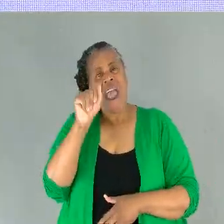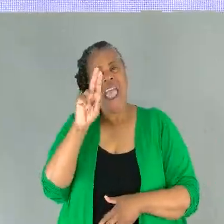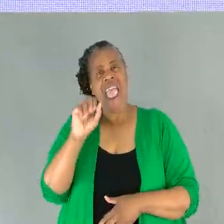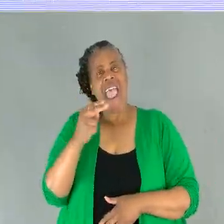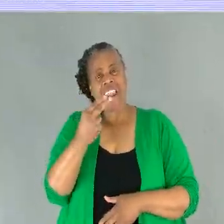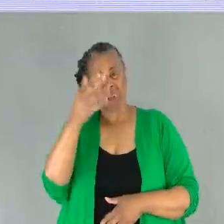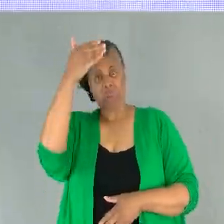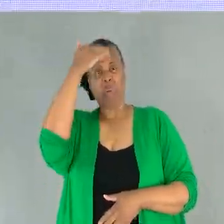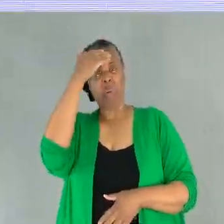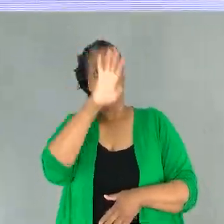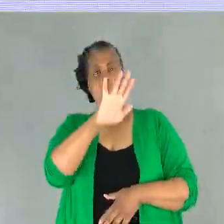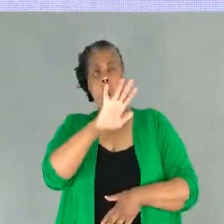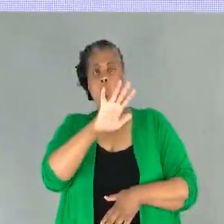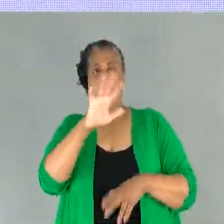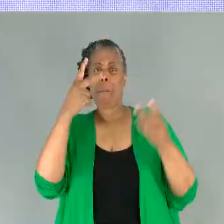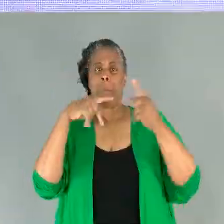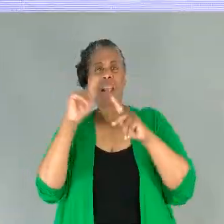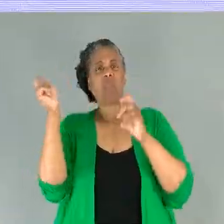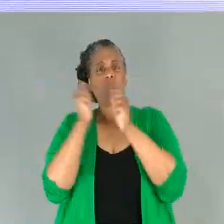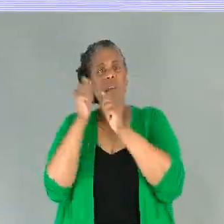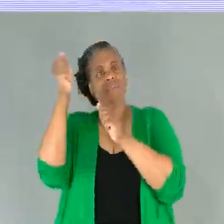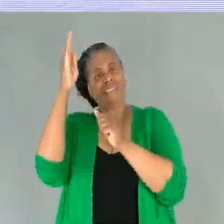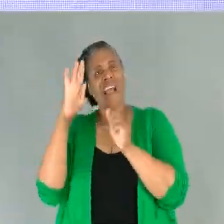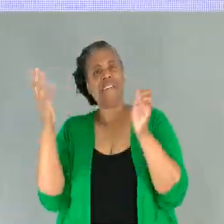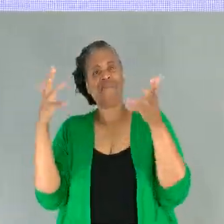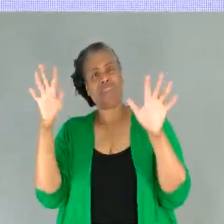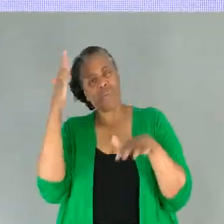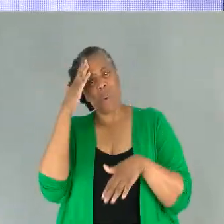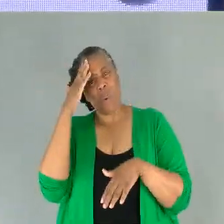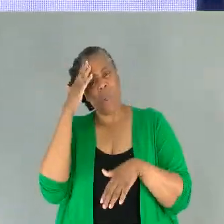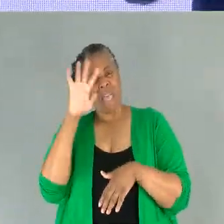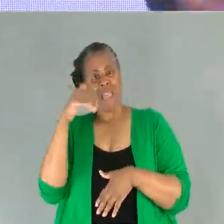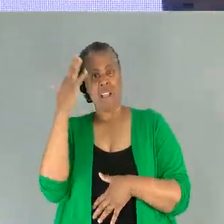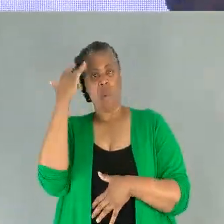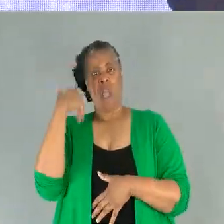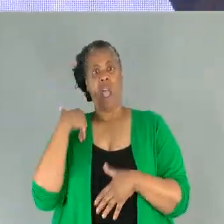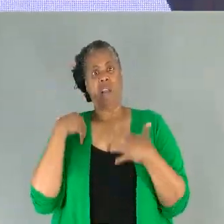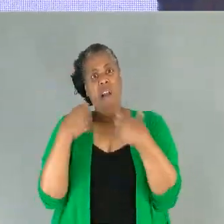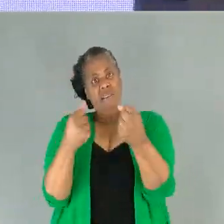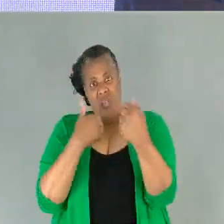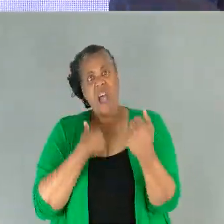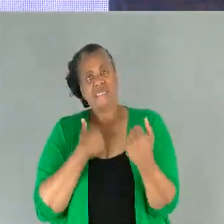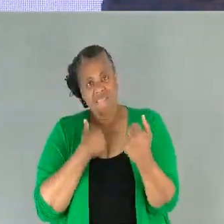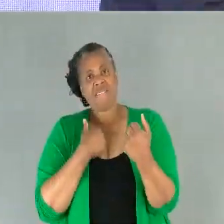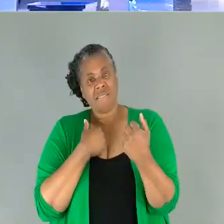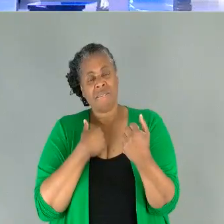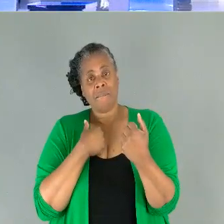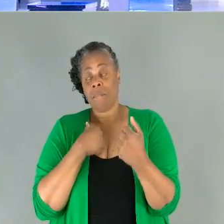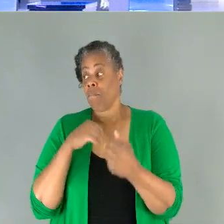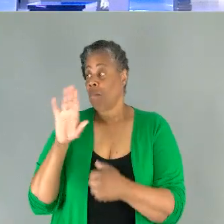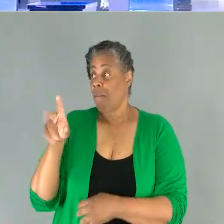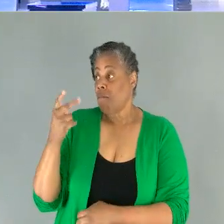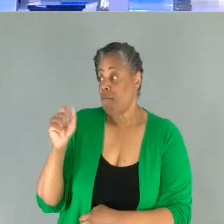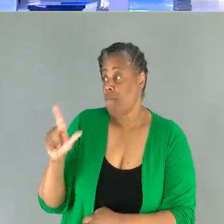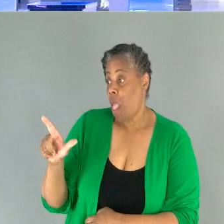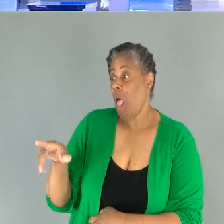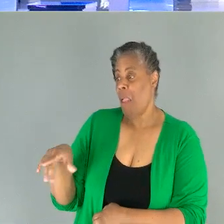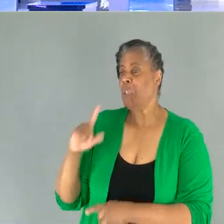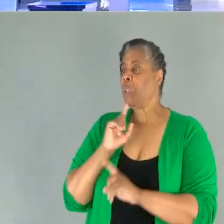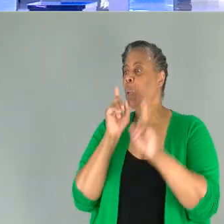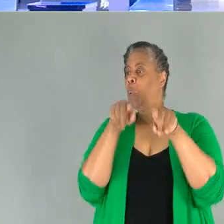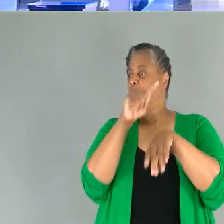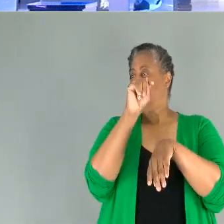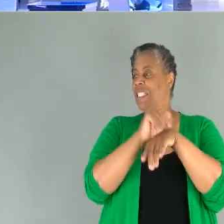heavenly realms. It's the reason why she had the confidence, Phil, to go to the